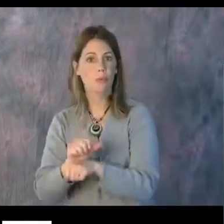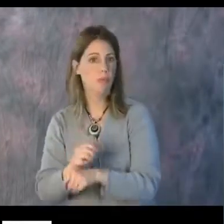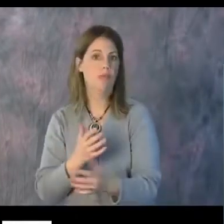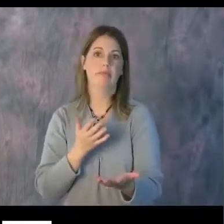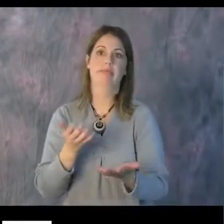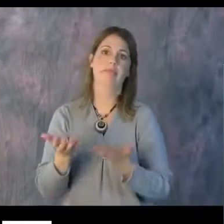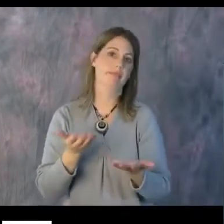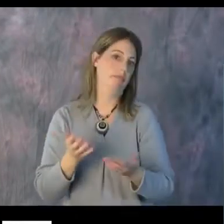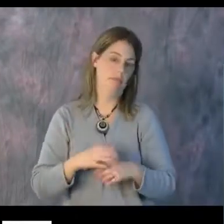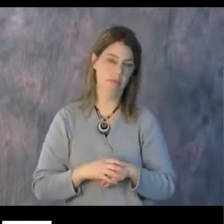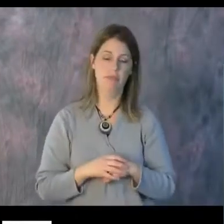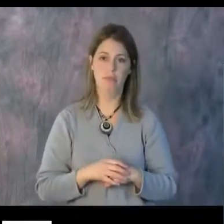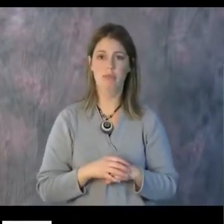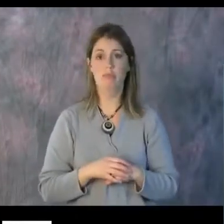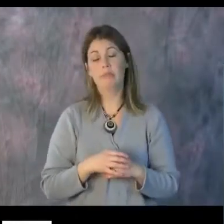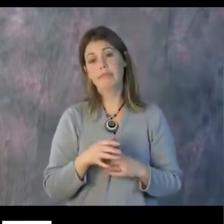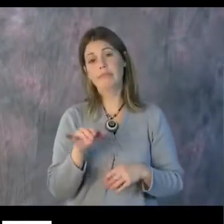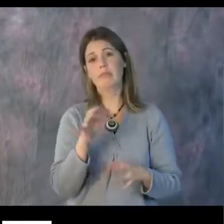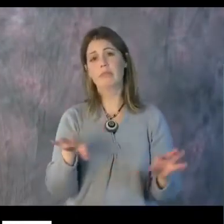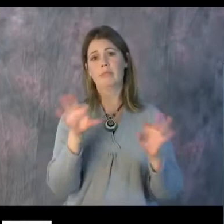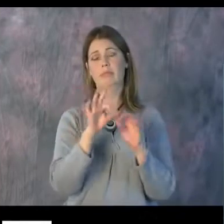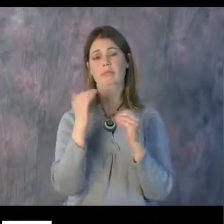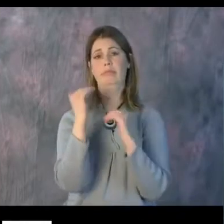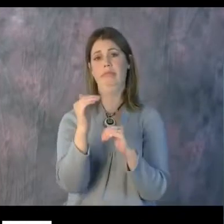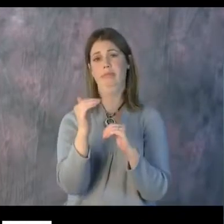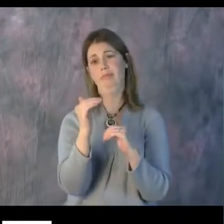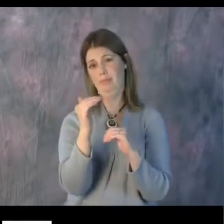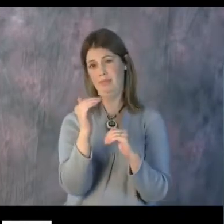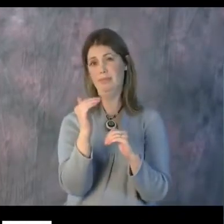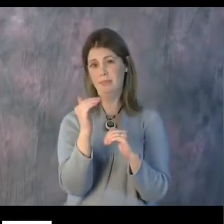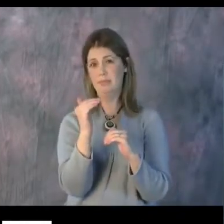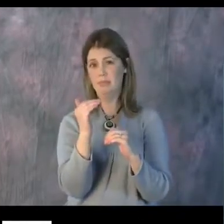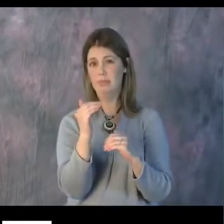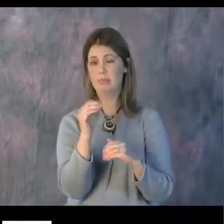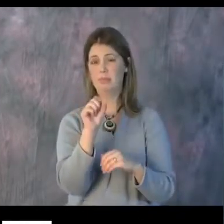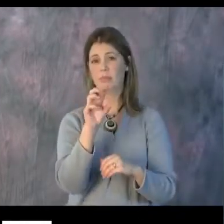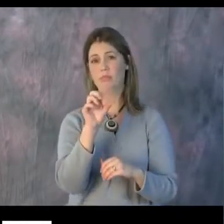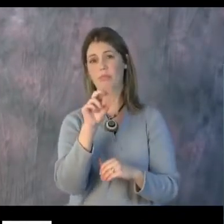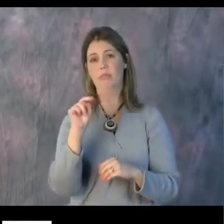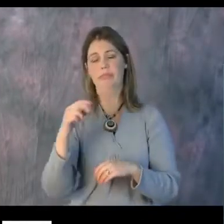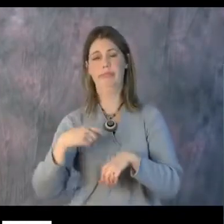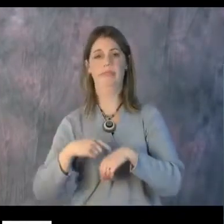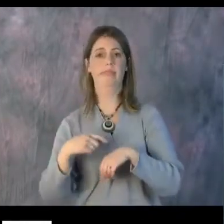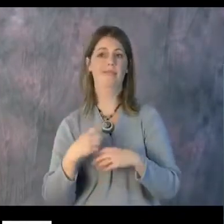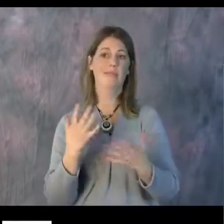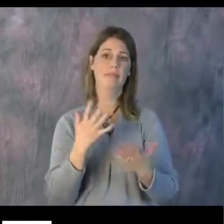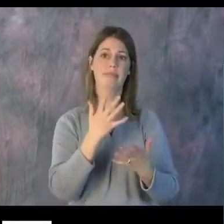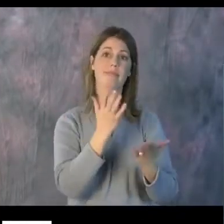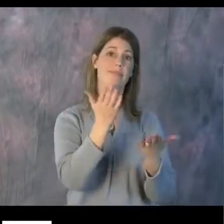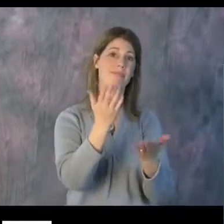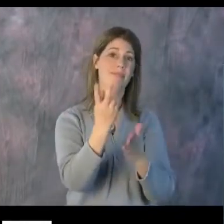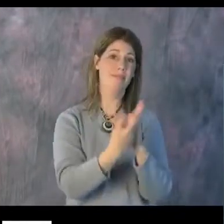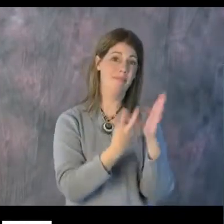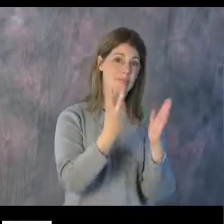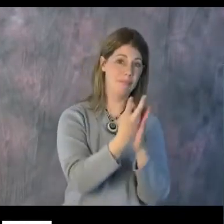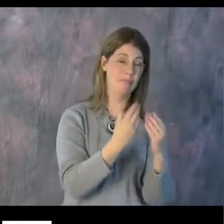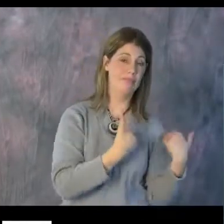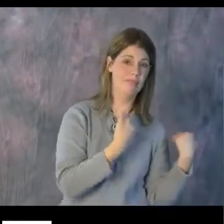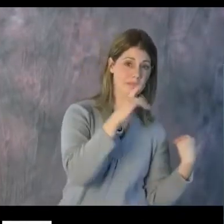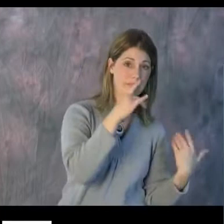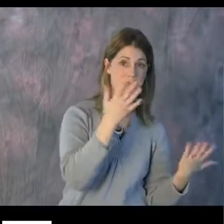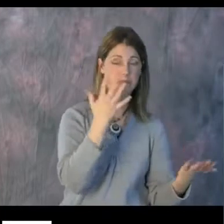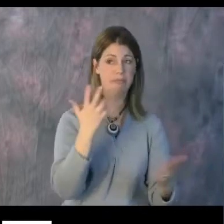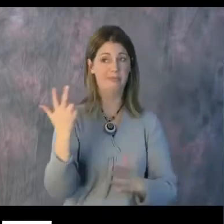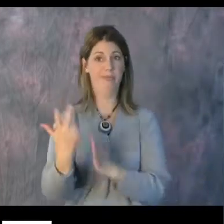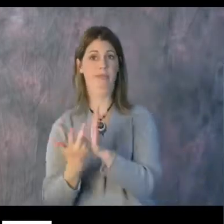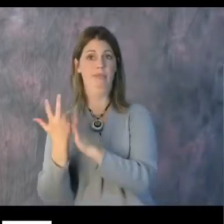be eating dinner, homework. Also, it's really important to limit that as well, limit the screen time. I